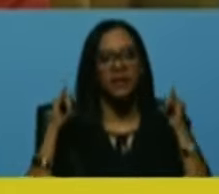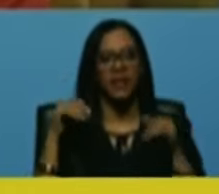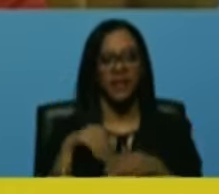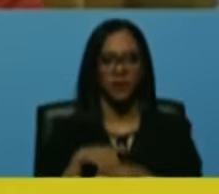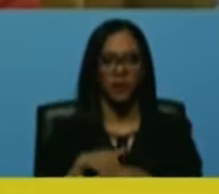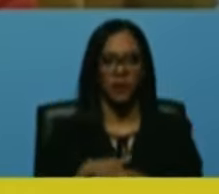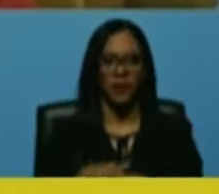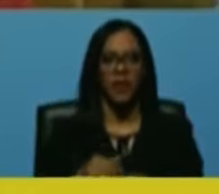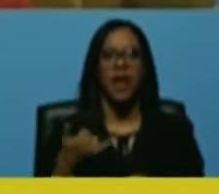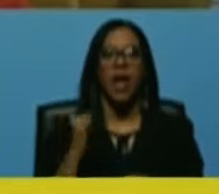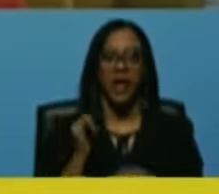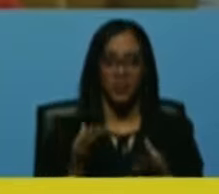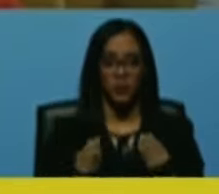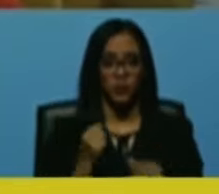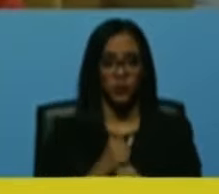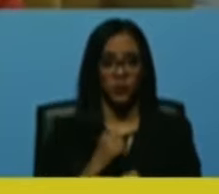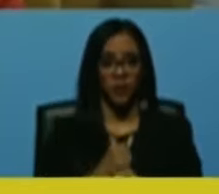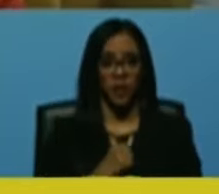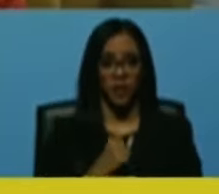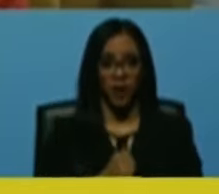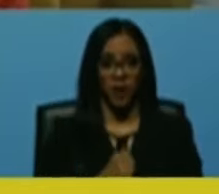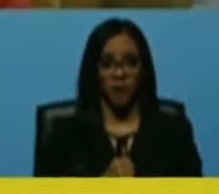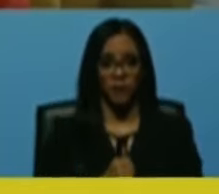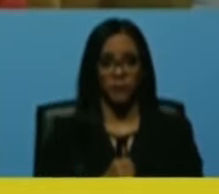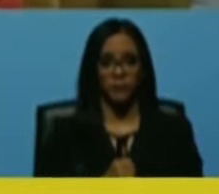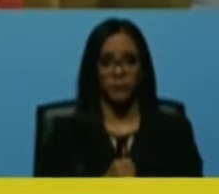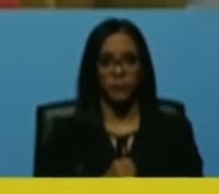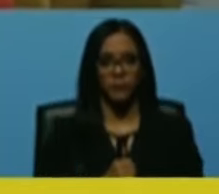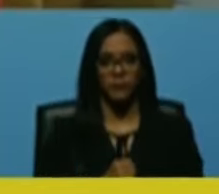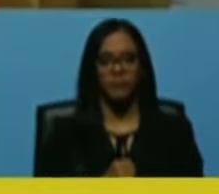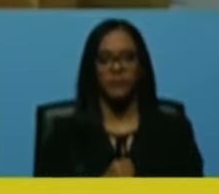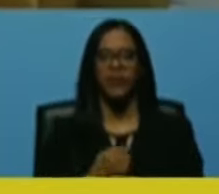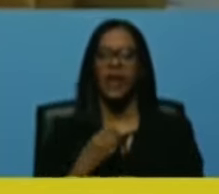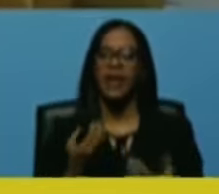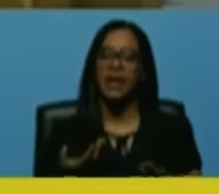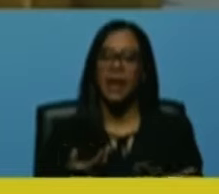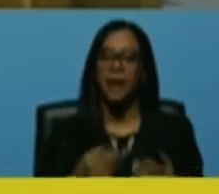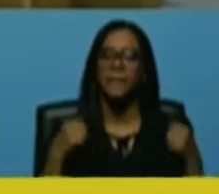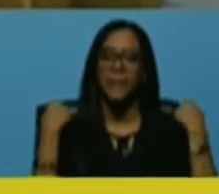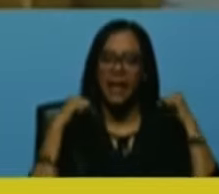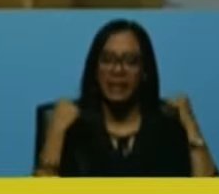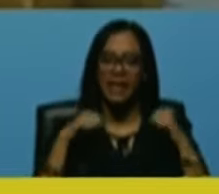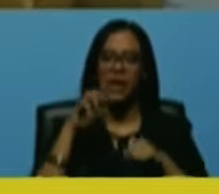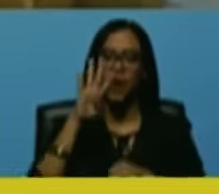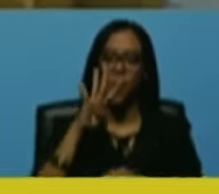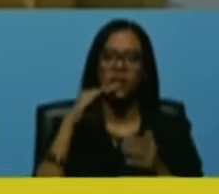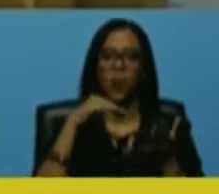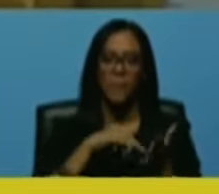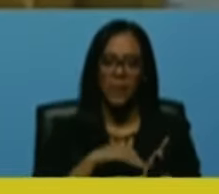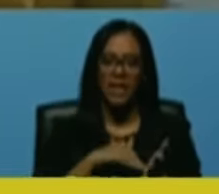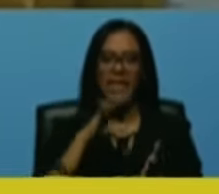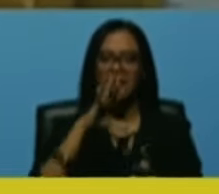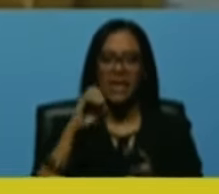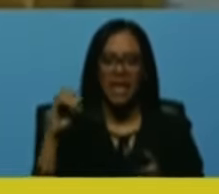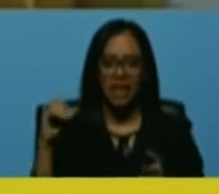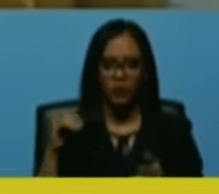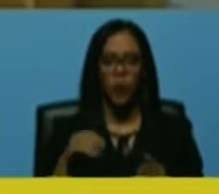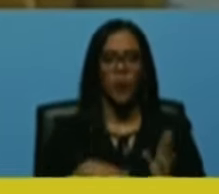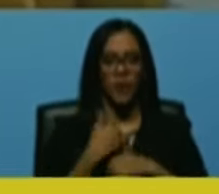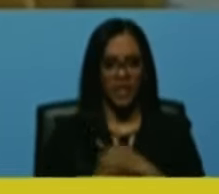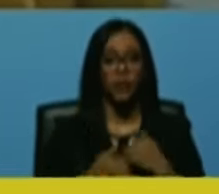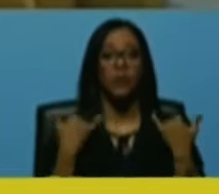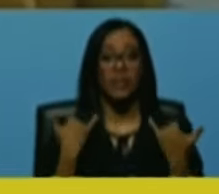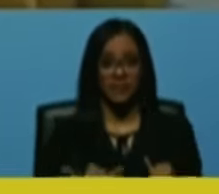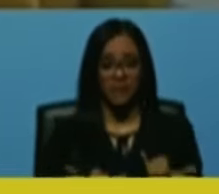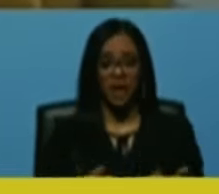big party, electoral party. There's a lot of work in the territory in the implementation of the 4,500 projects that have been